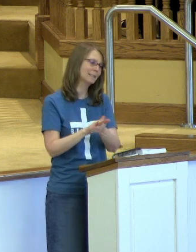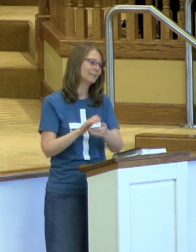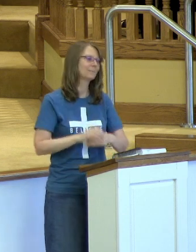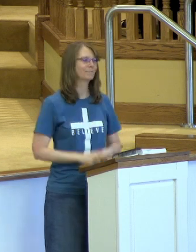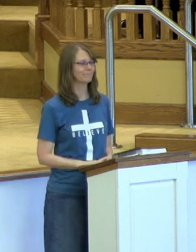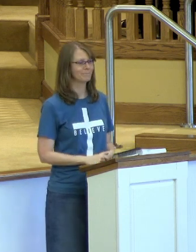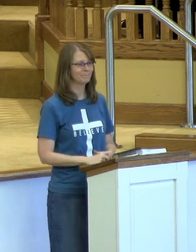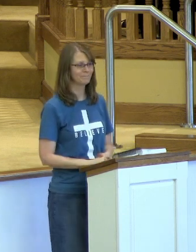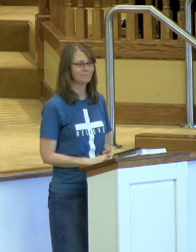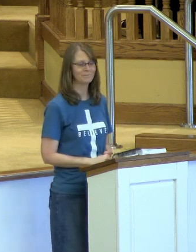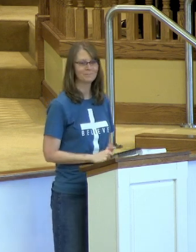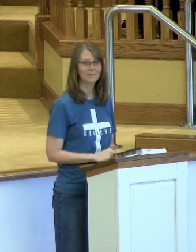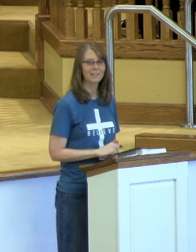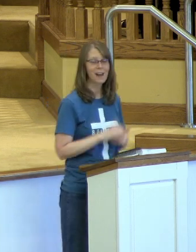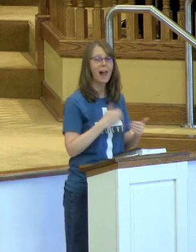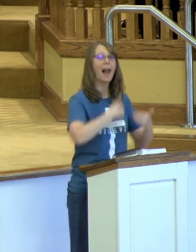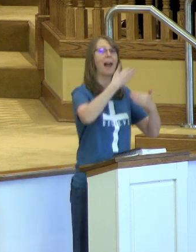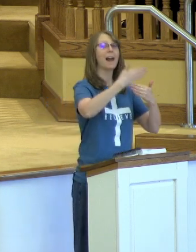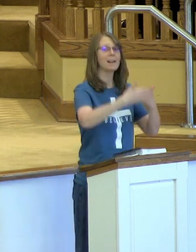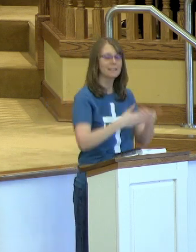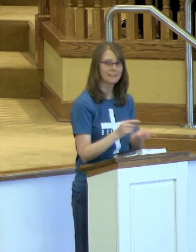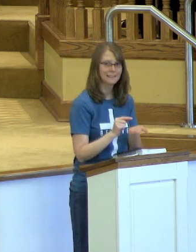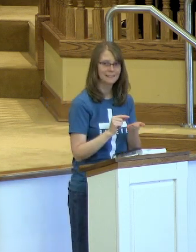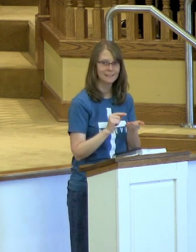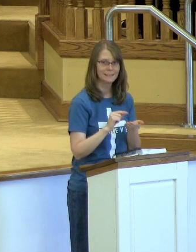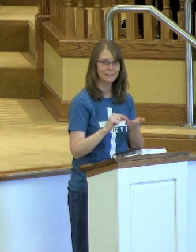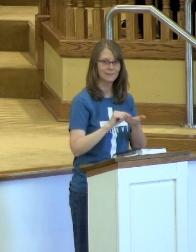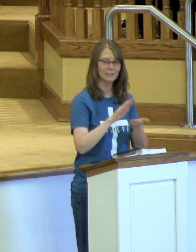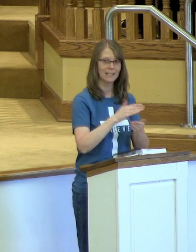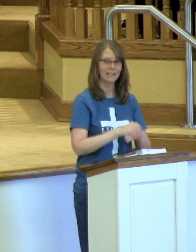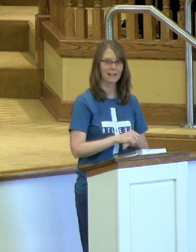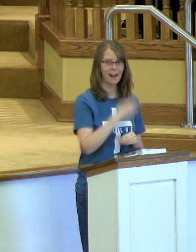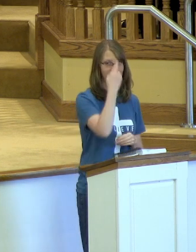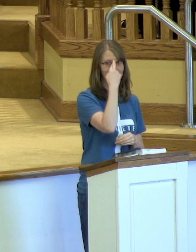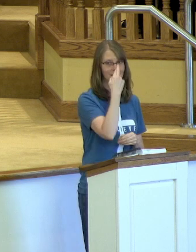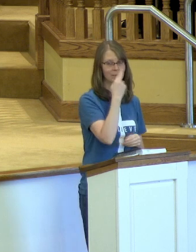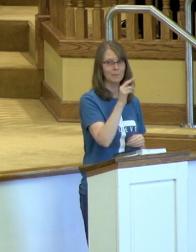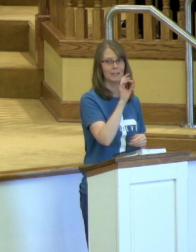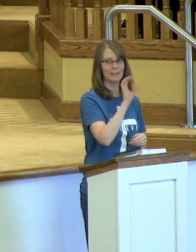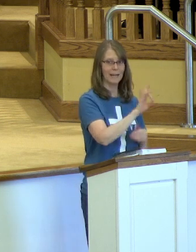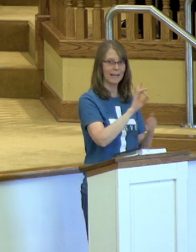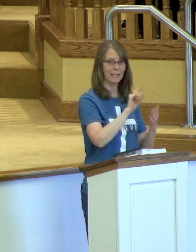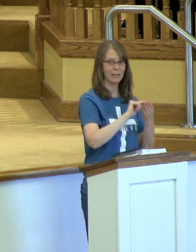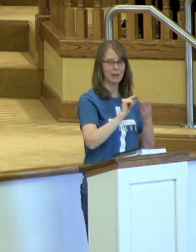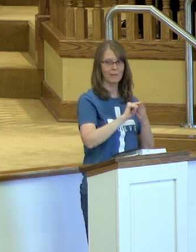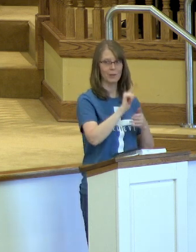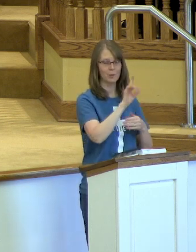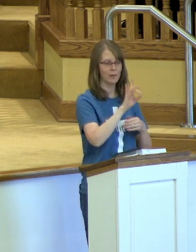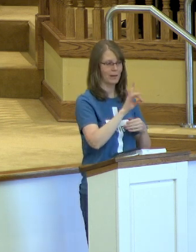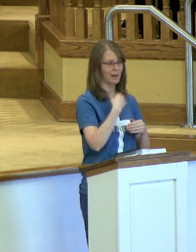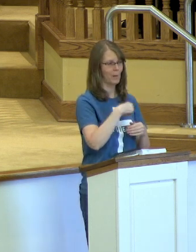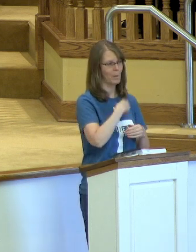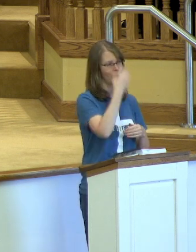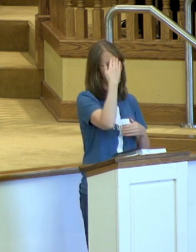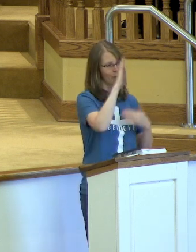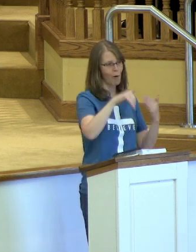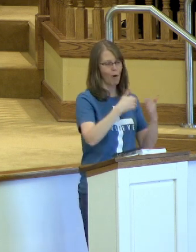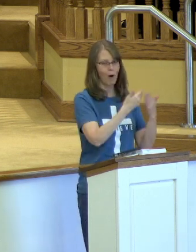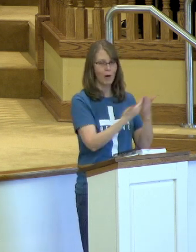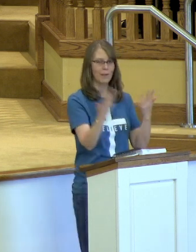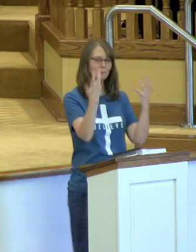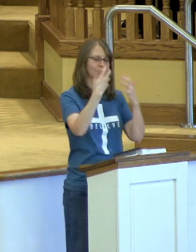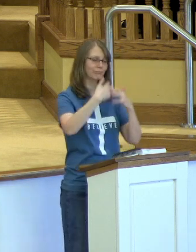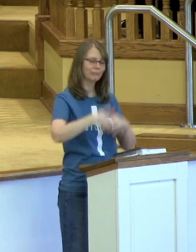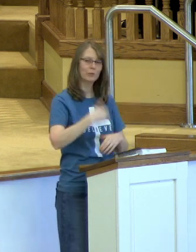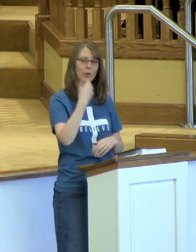good, very good. We can go ahead and go to the next one. I forgot. Romans 8:28, we know that all things work together for good. One of our